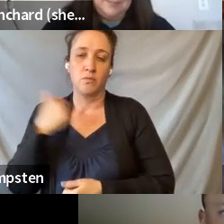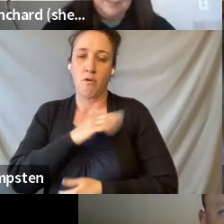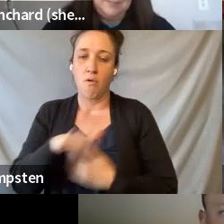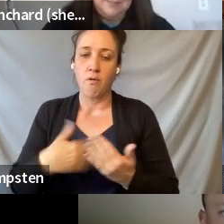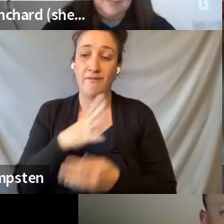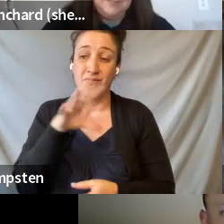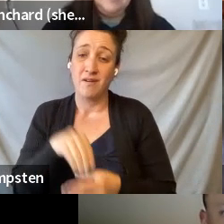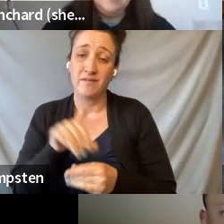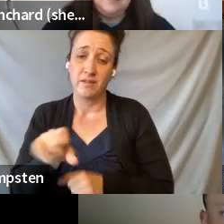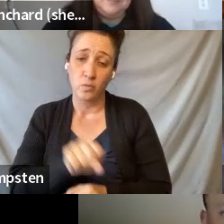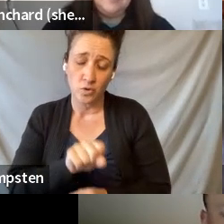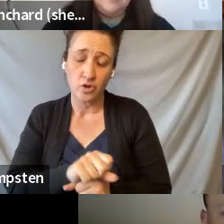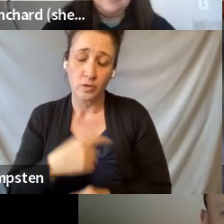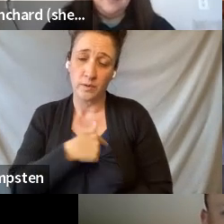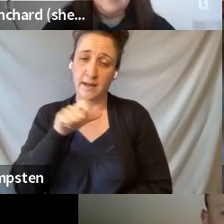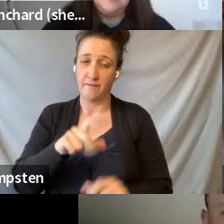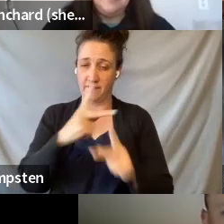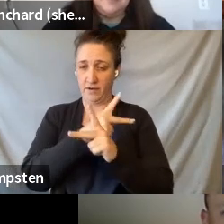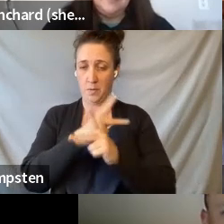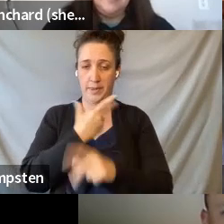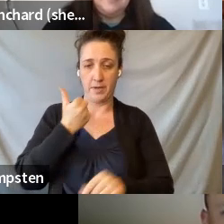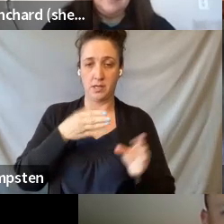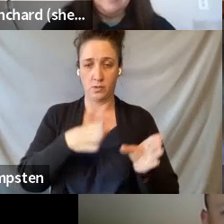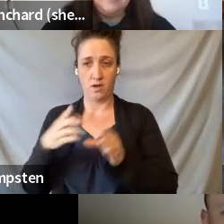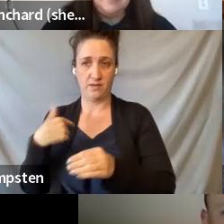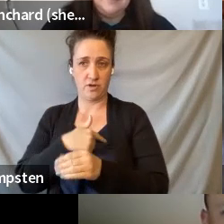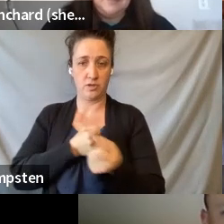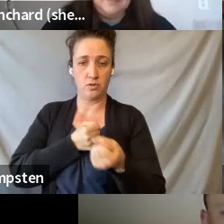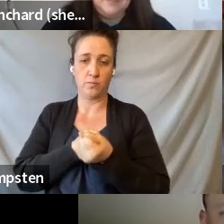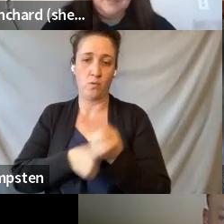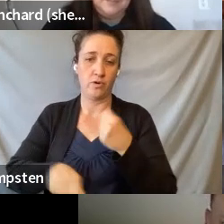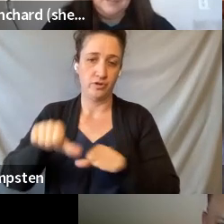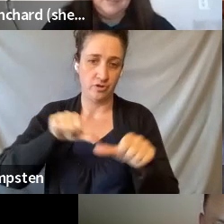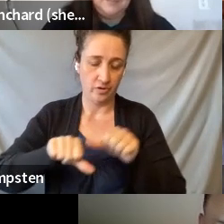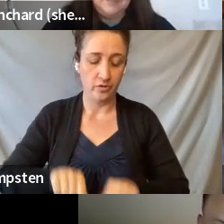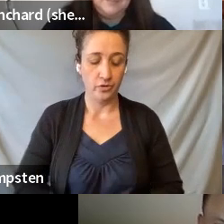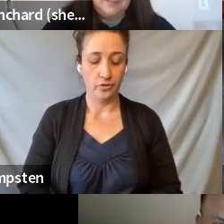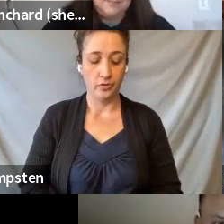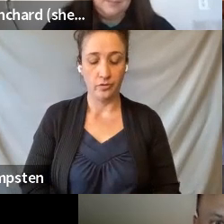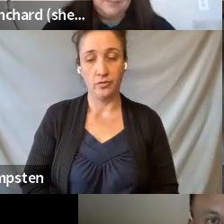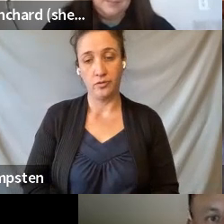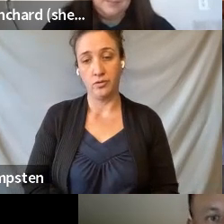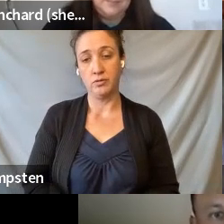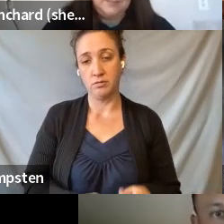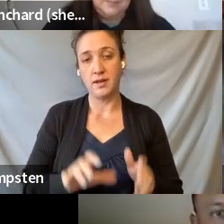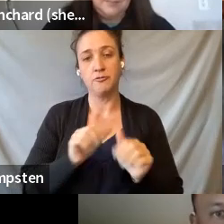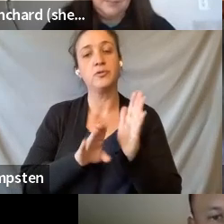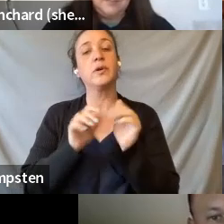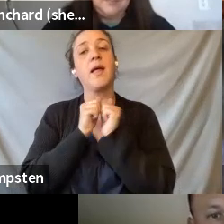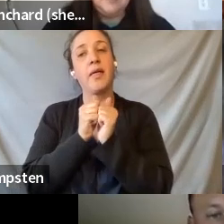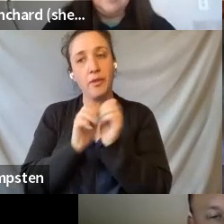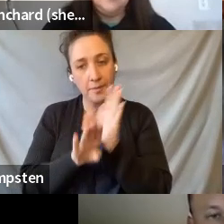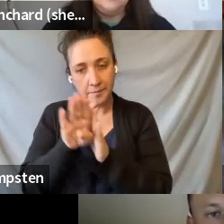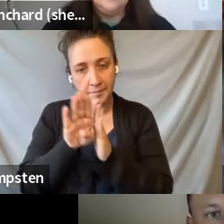work, and we have to figure out the best ways for us to support each other and to kind of together build the system over